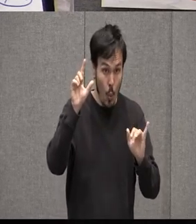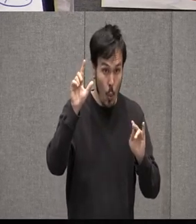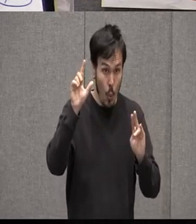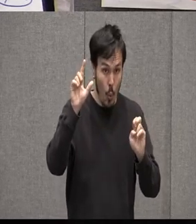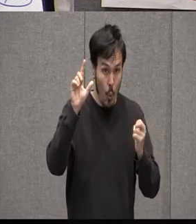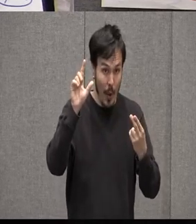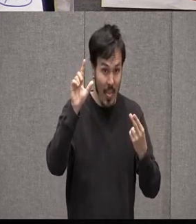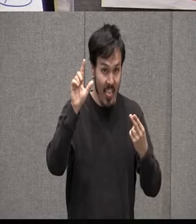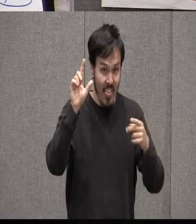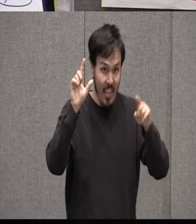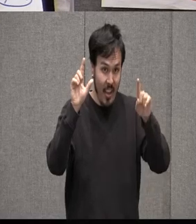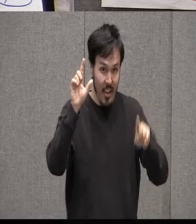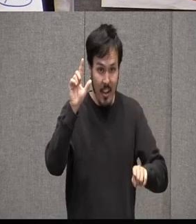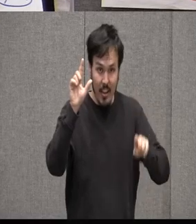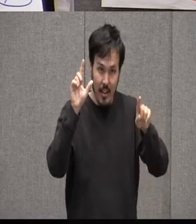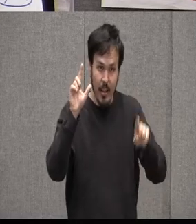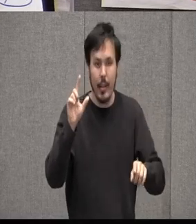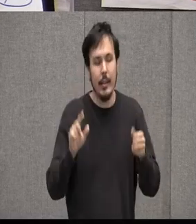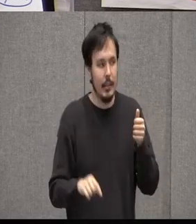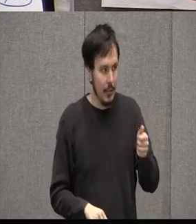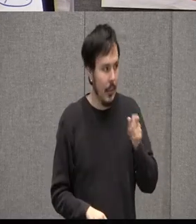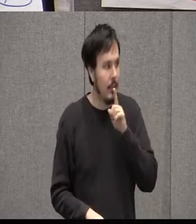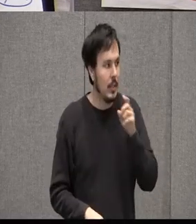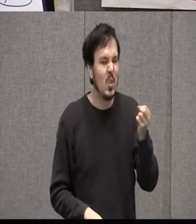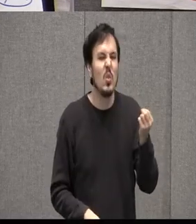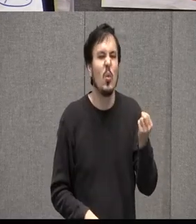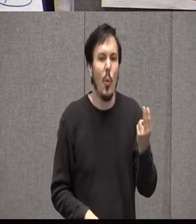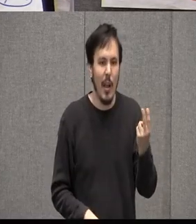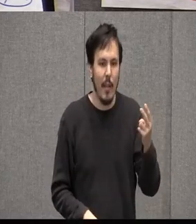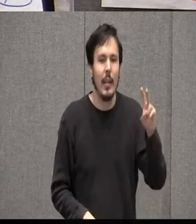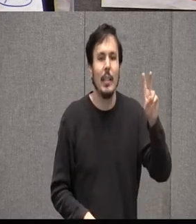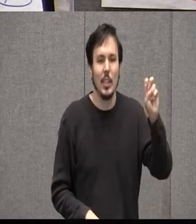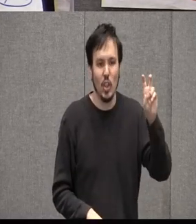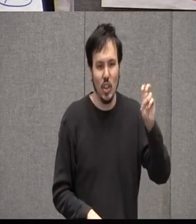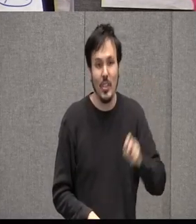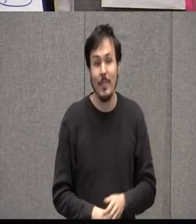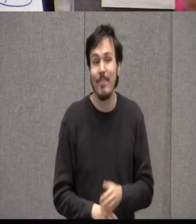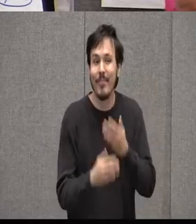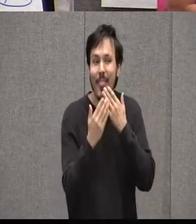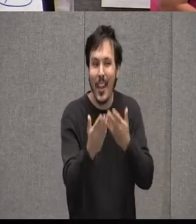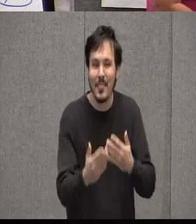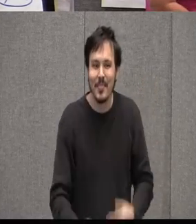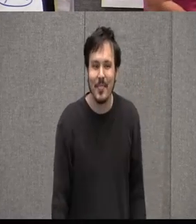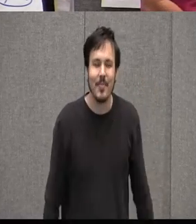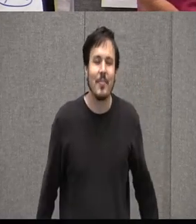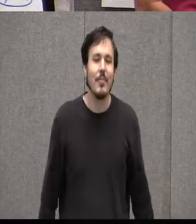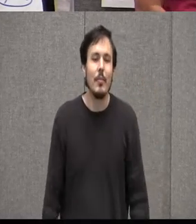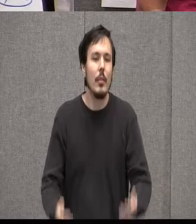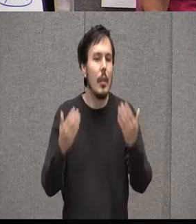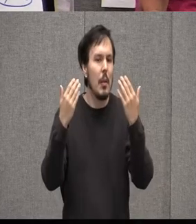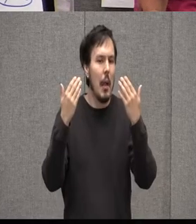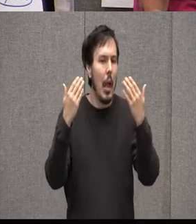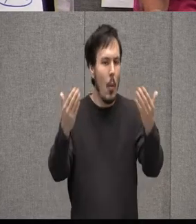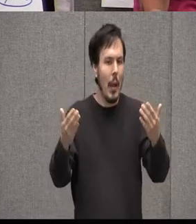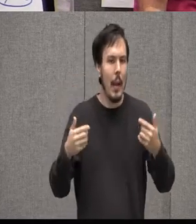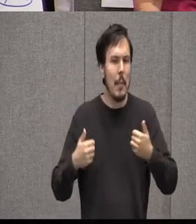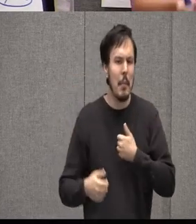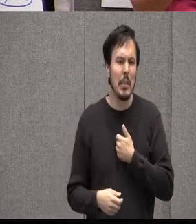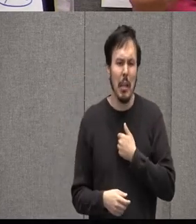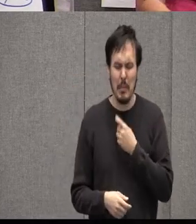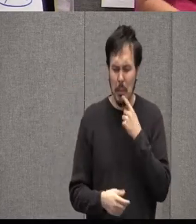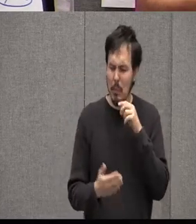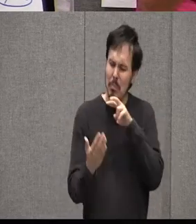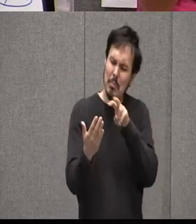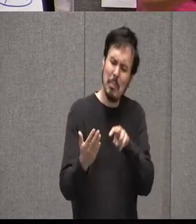would be 12 inches. Thank you. All right. I went ahead and I have now said, what do you think